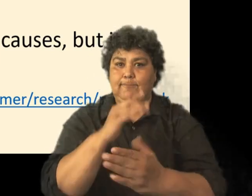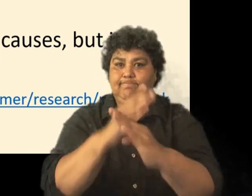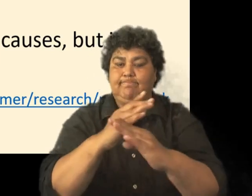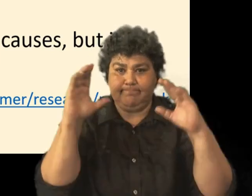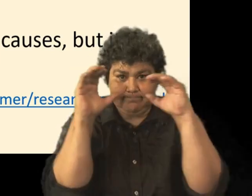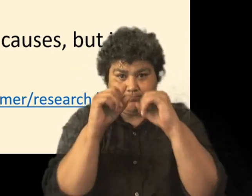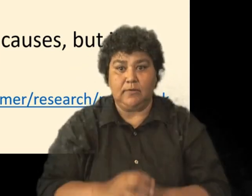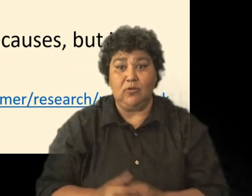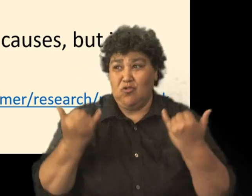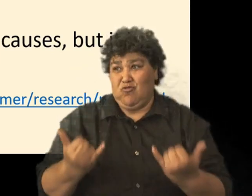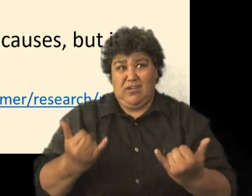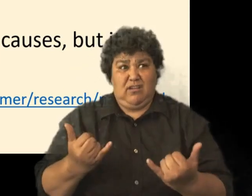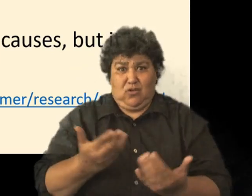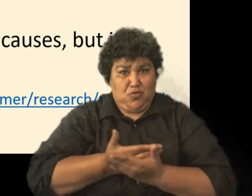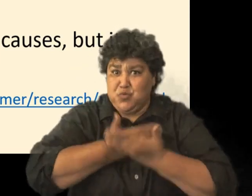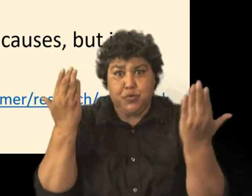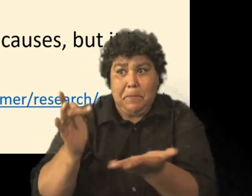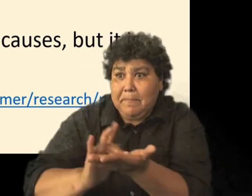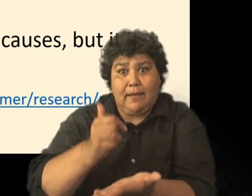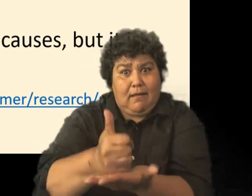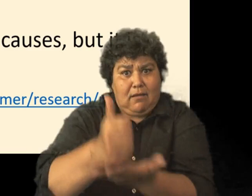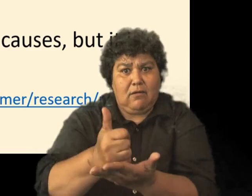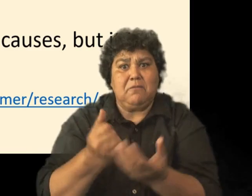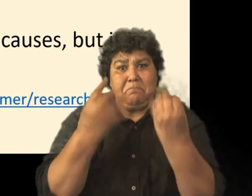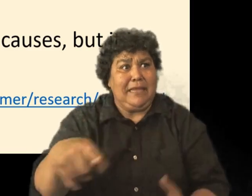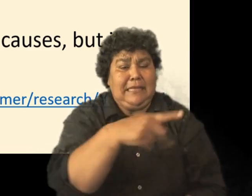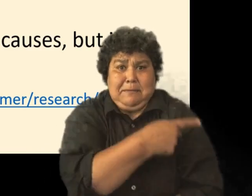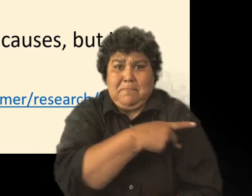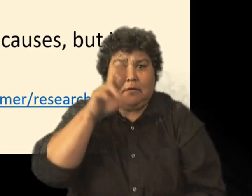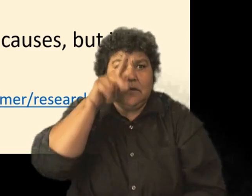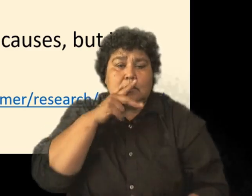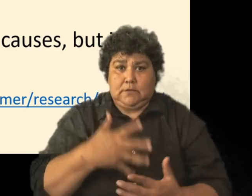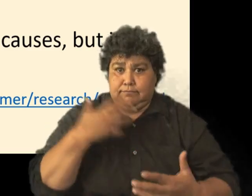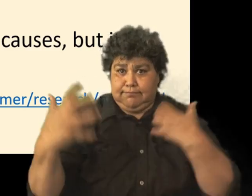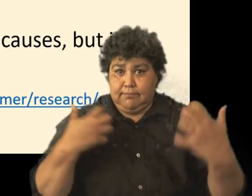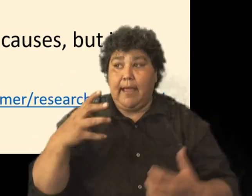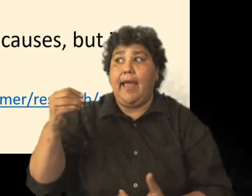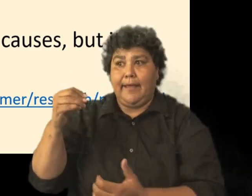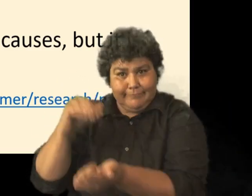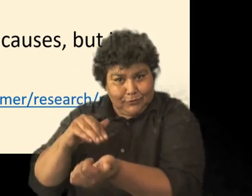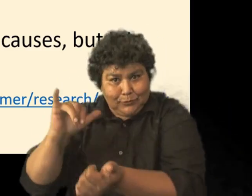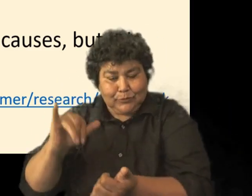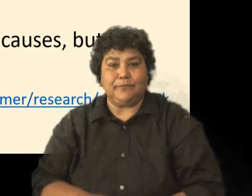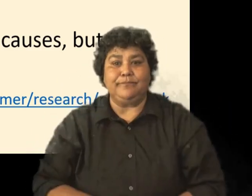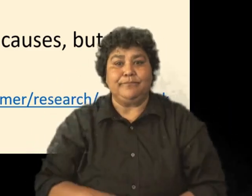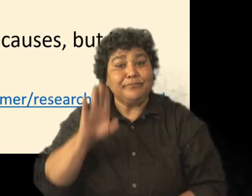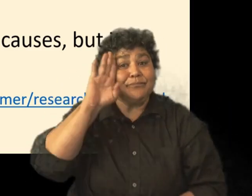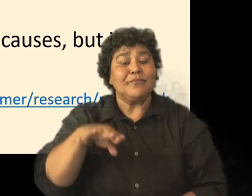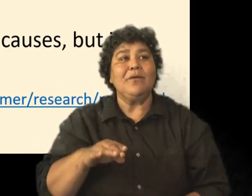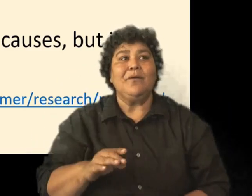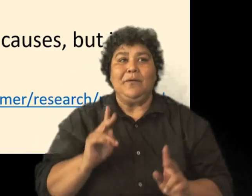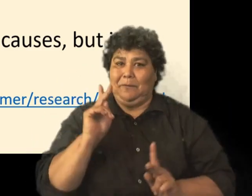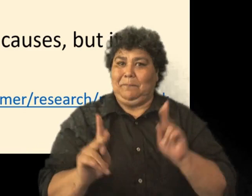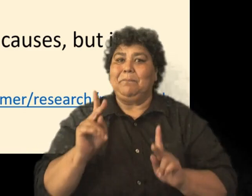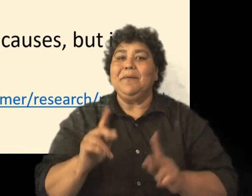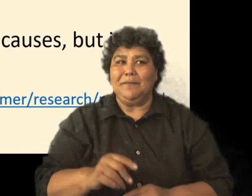is frustrating for patients and physicians, and although human nature prefers action to inaction, it is